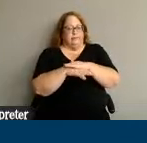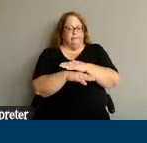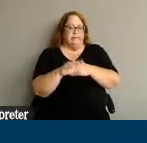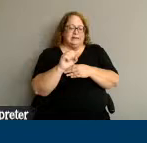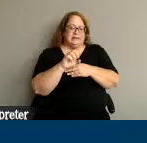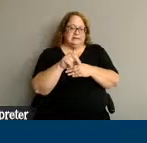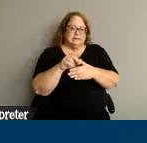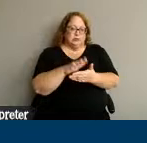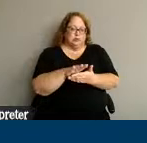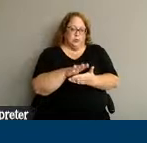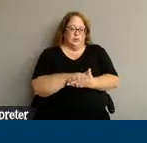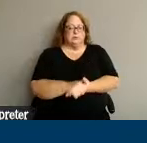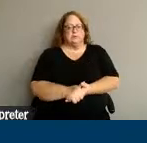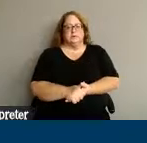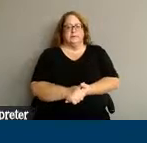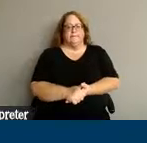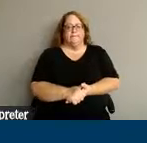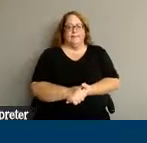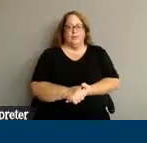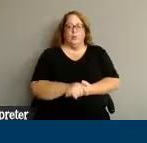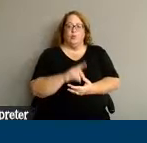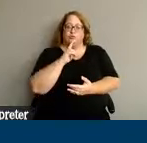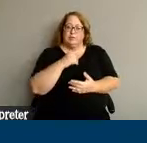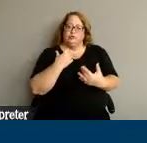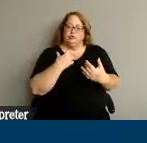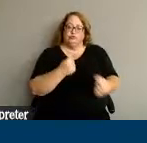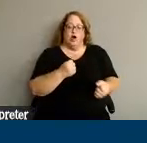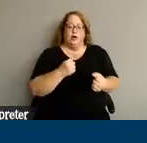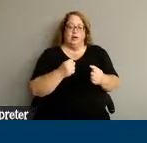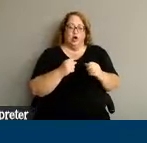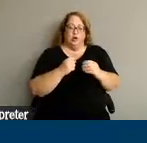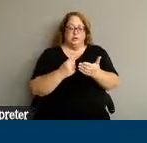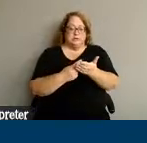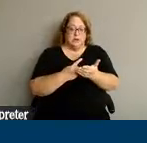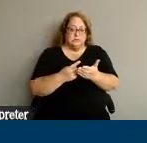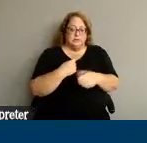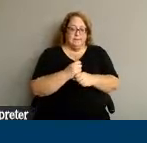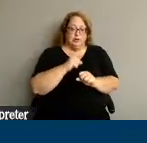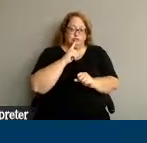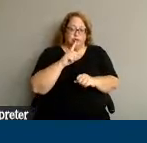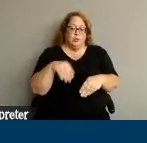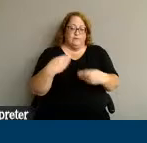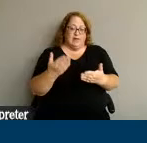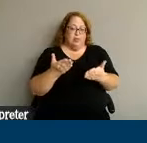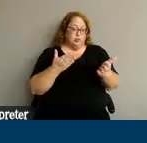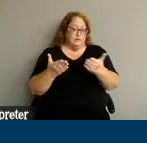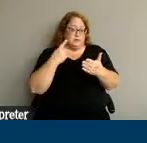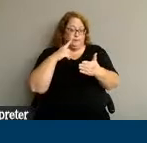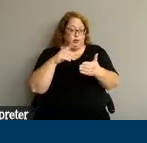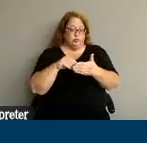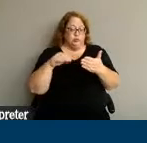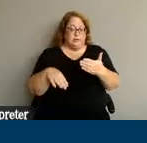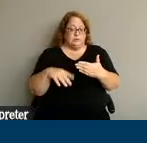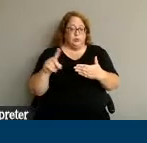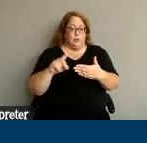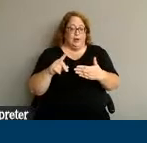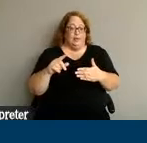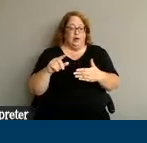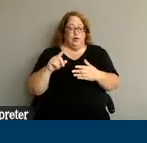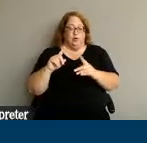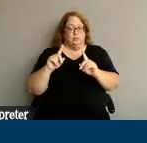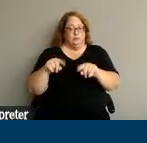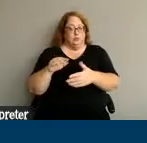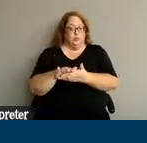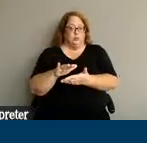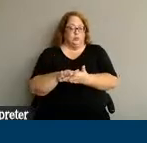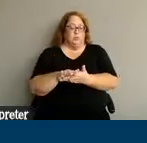so we're very strong in our conversations about ensuring that we provide those services for students where they are.